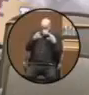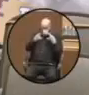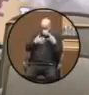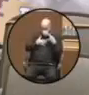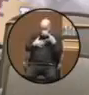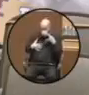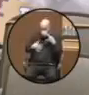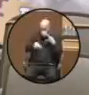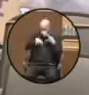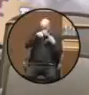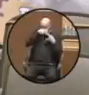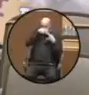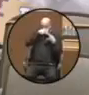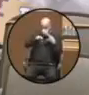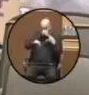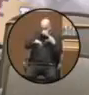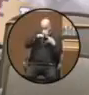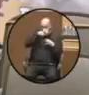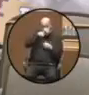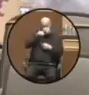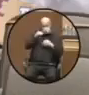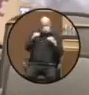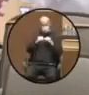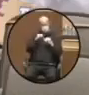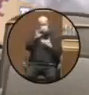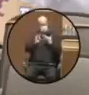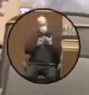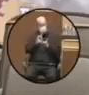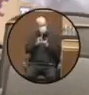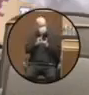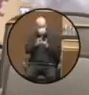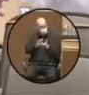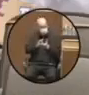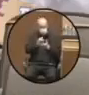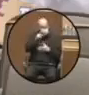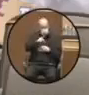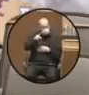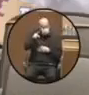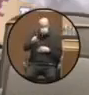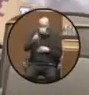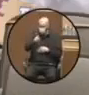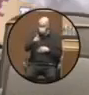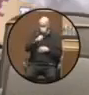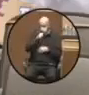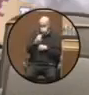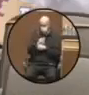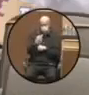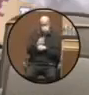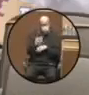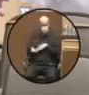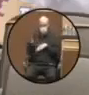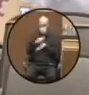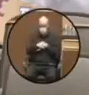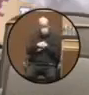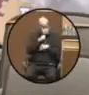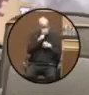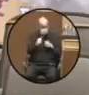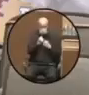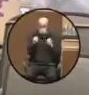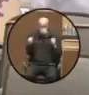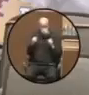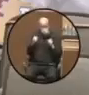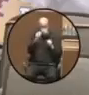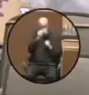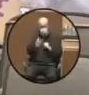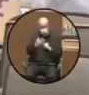a day by our children. Personal protective equipment is not meant to be worn all day. It's not effective and it's not safe.